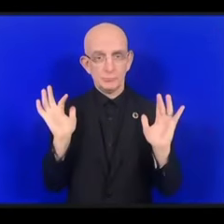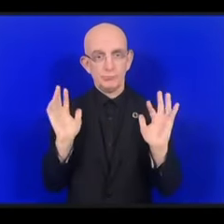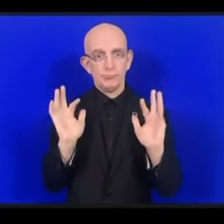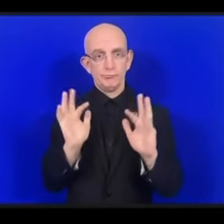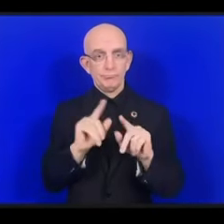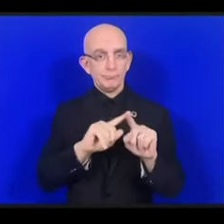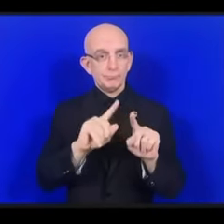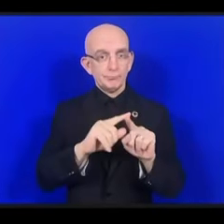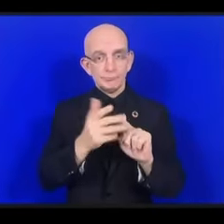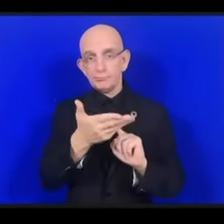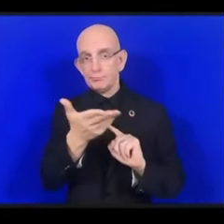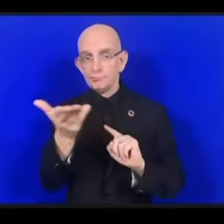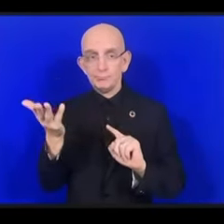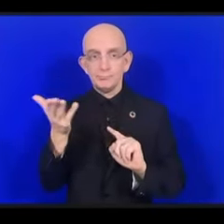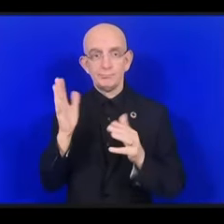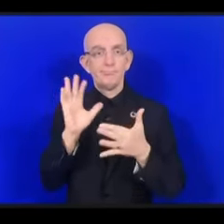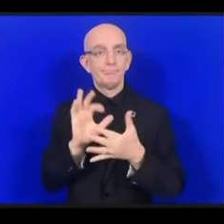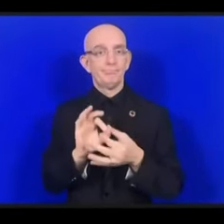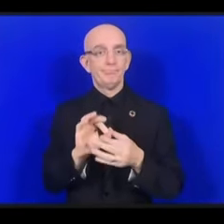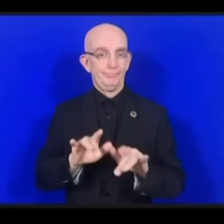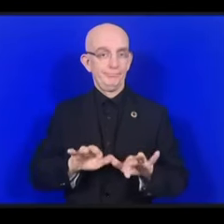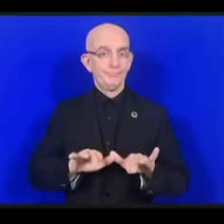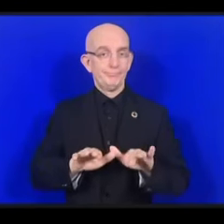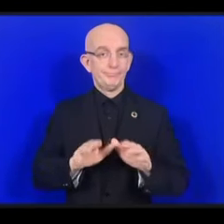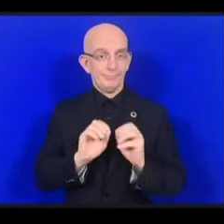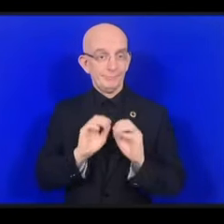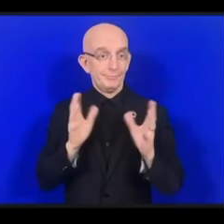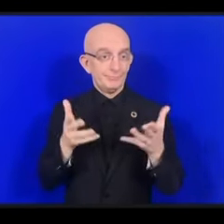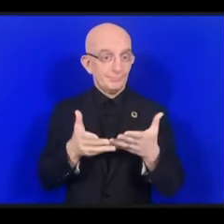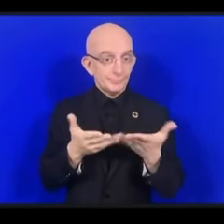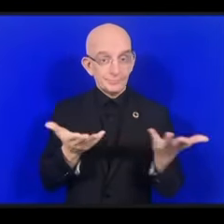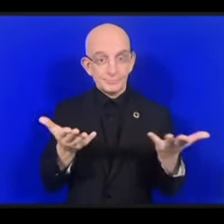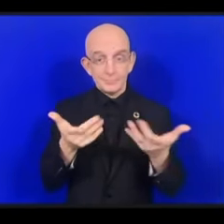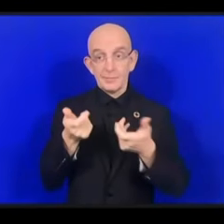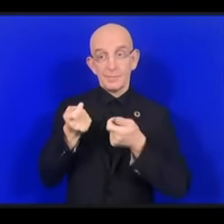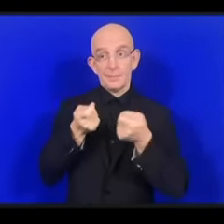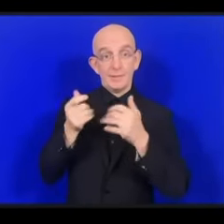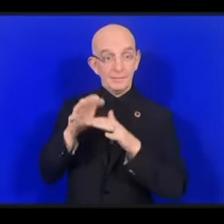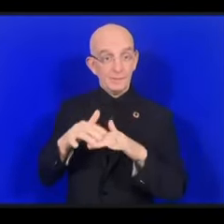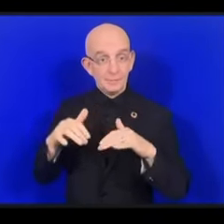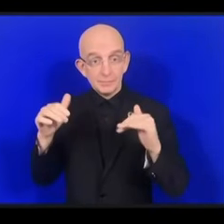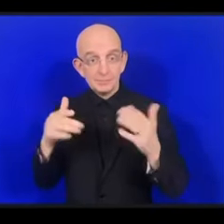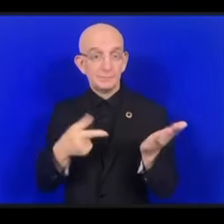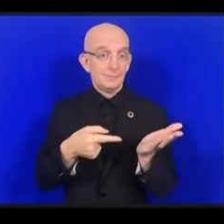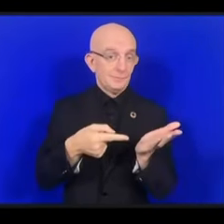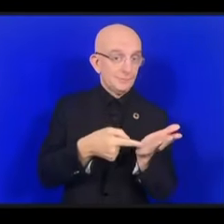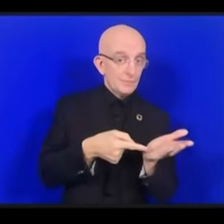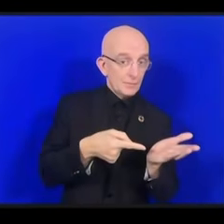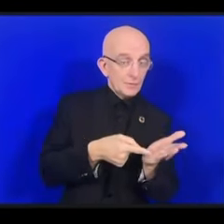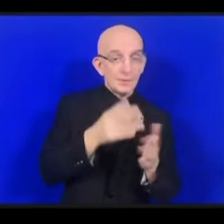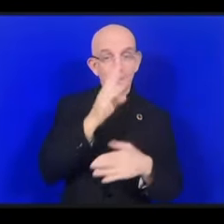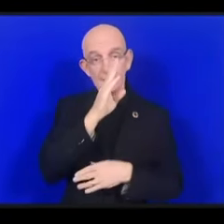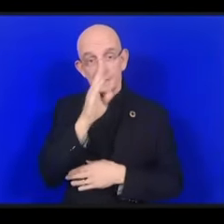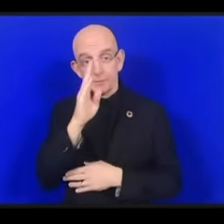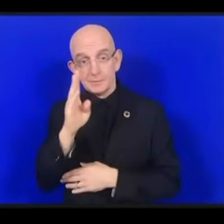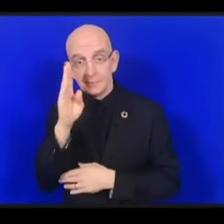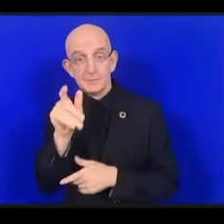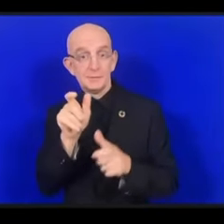academia, and civil societies, for successfully concluding the conference with